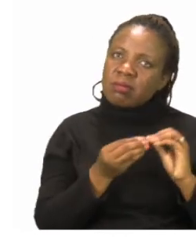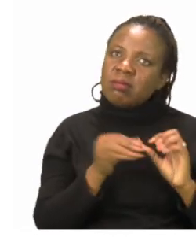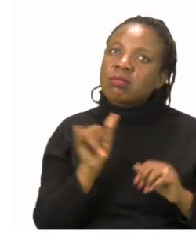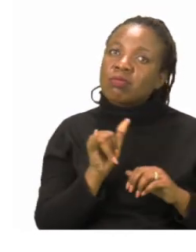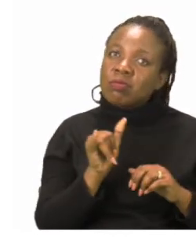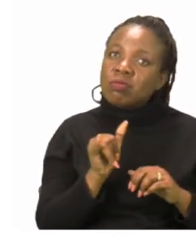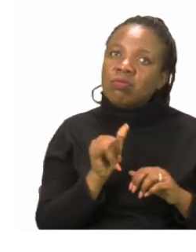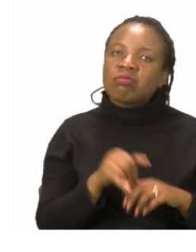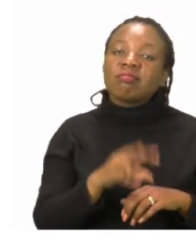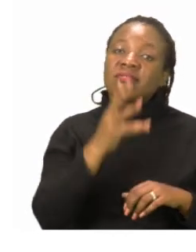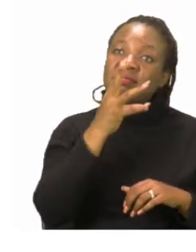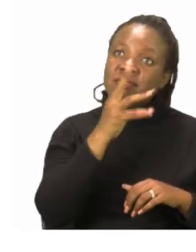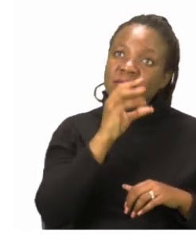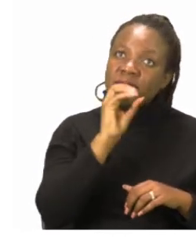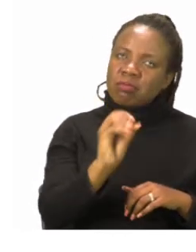number 60.